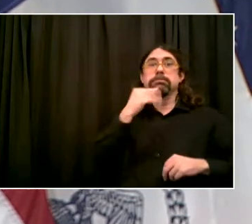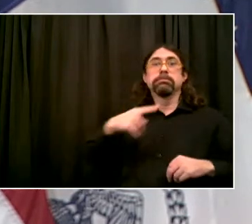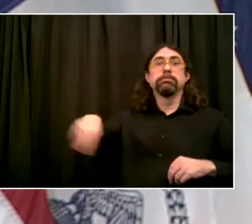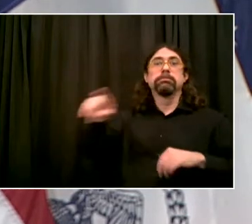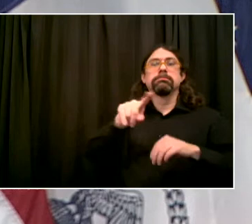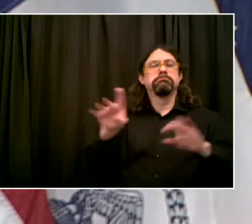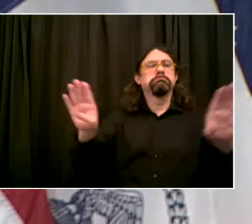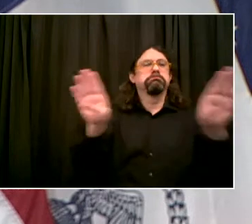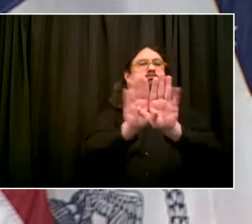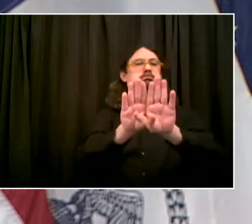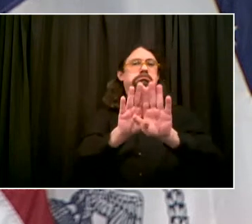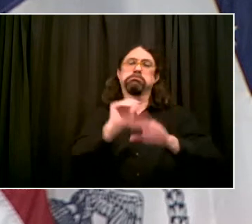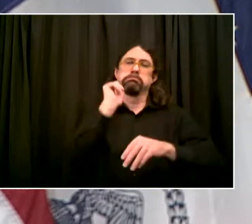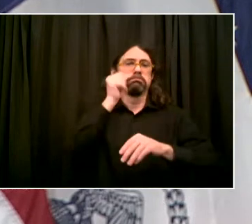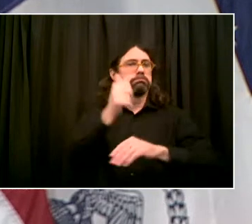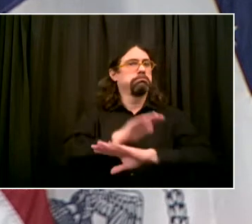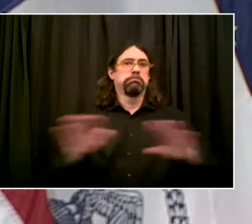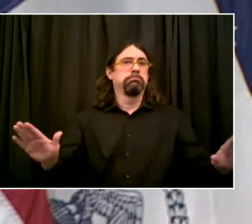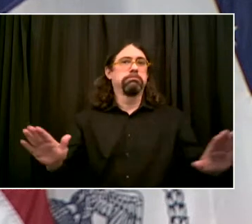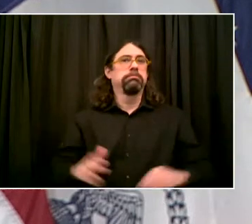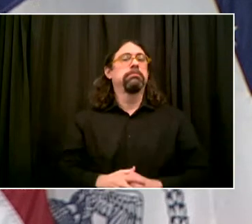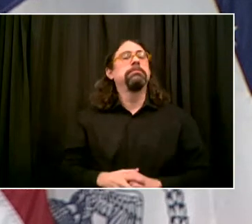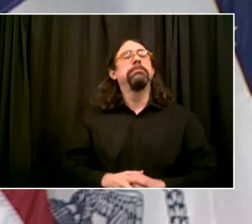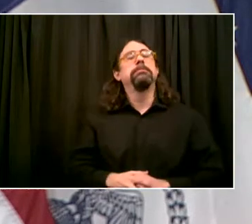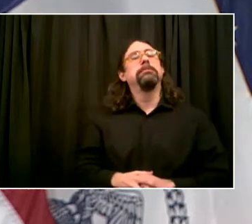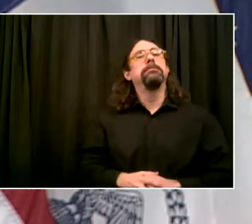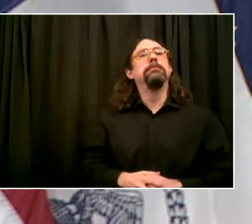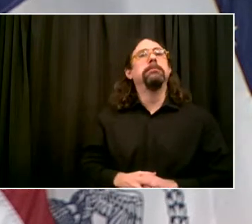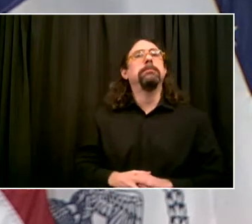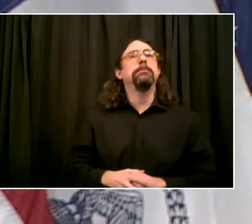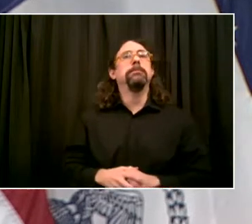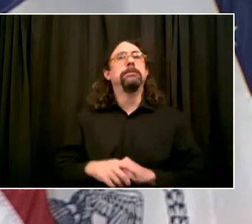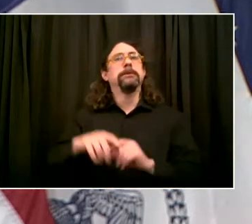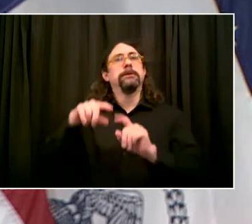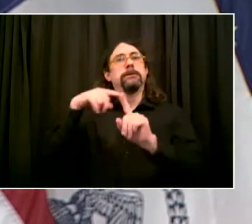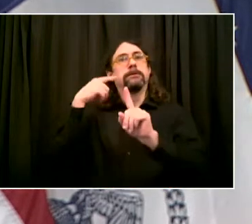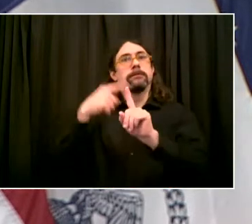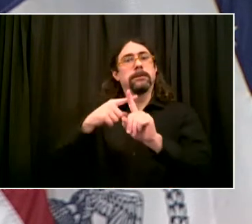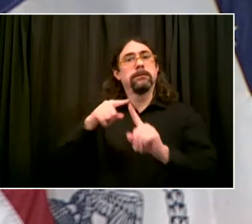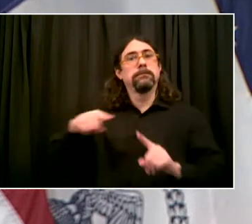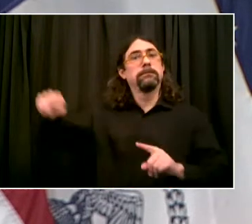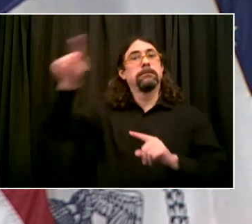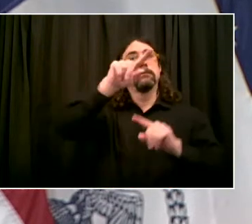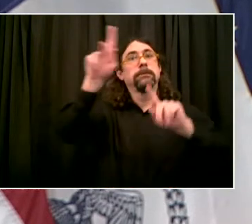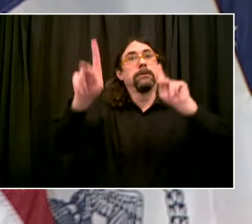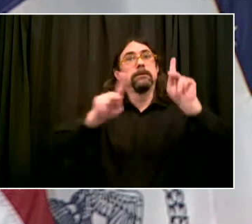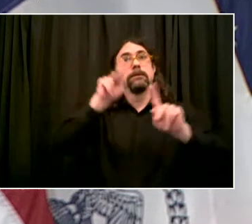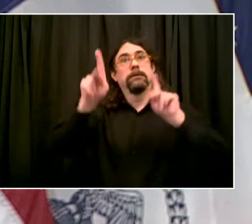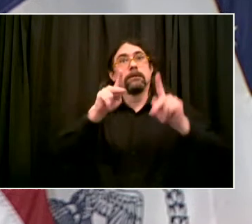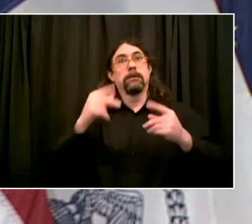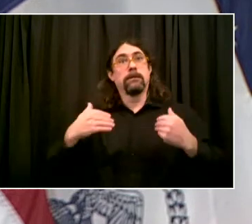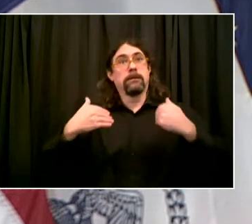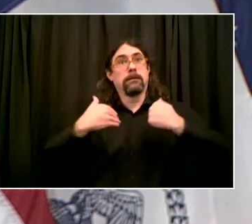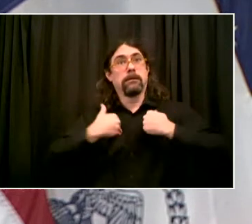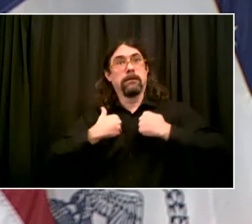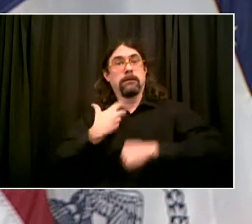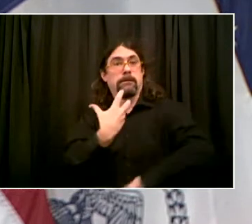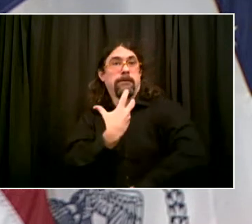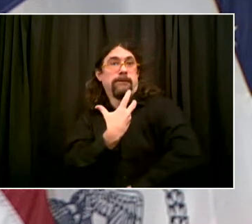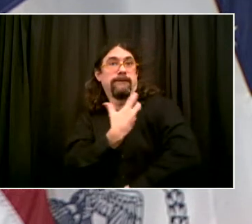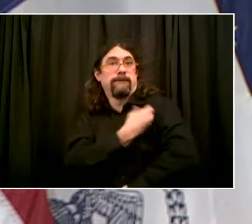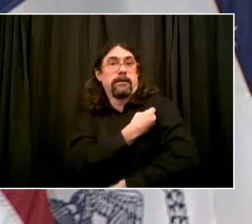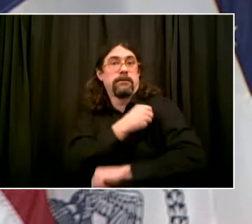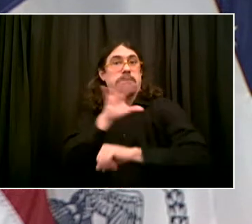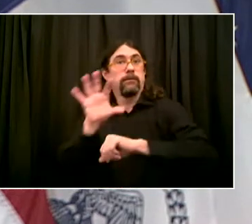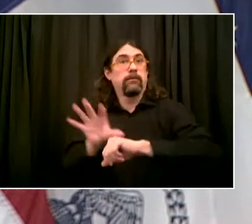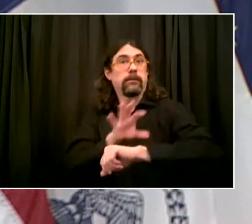be postponed. The Monday vaccine appointments will be postponed. We'll get them done as quickly as humanly possible. But it's just not going to be